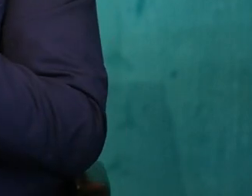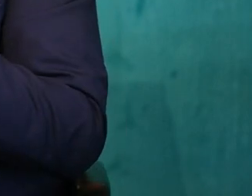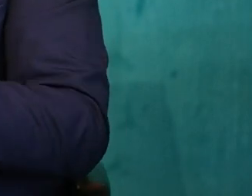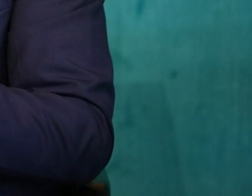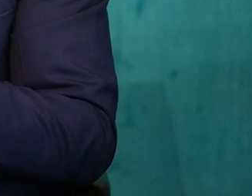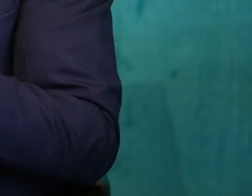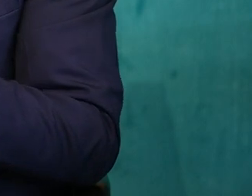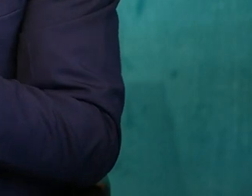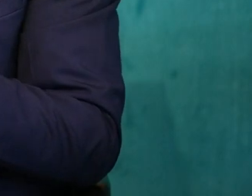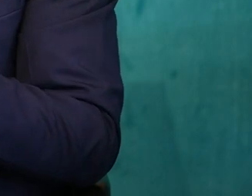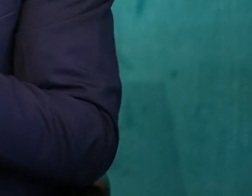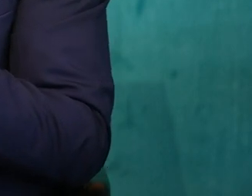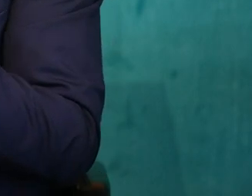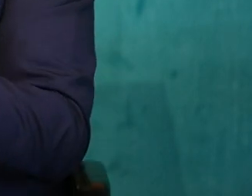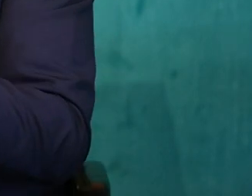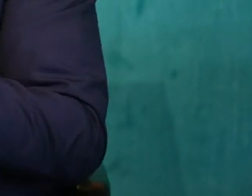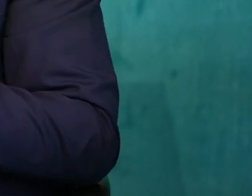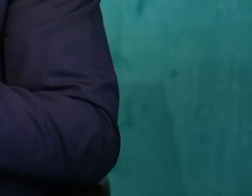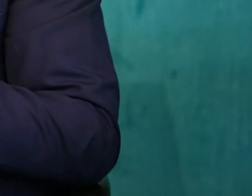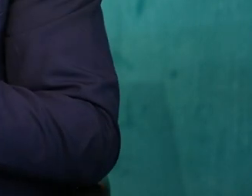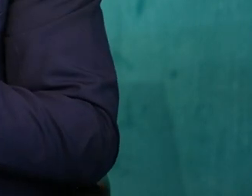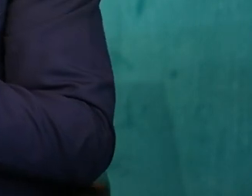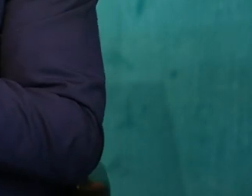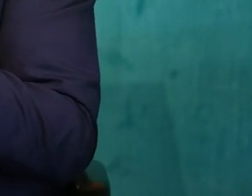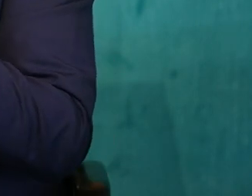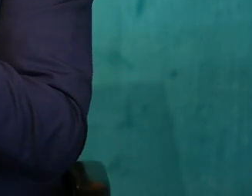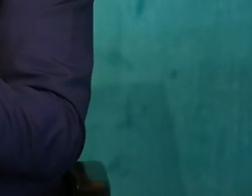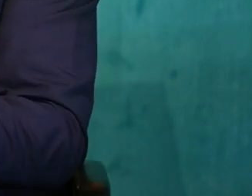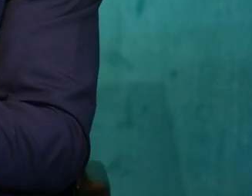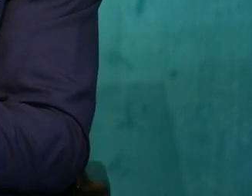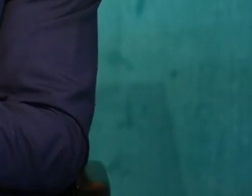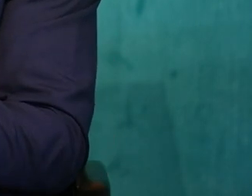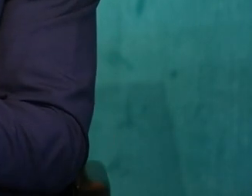Mm-hmm. The children of Israel, they lived in Egypt and